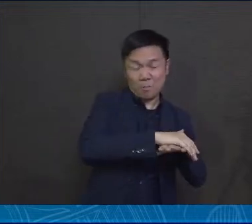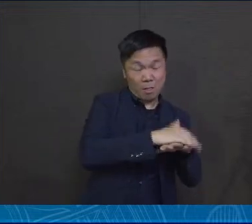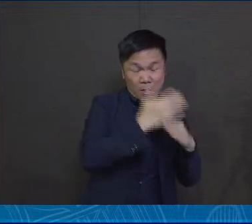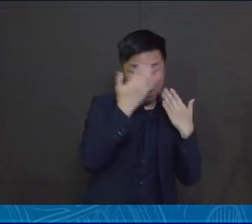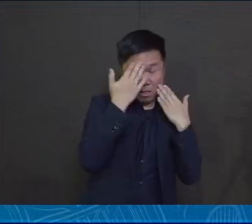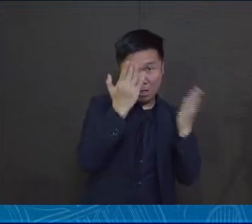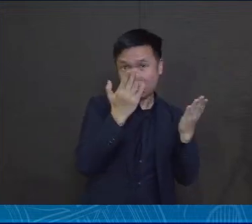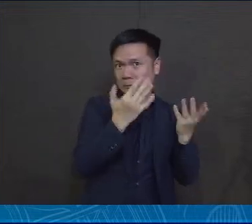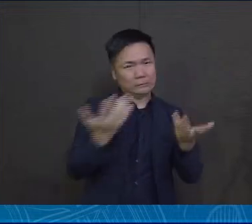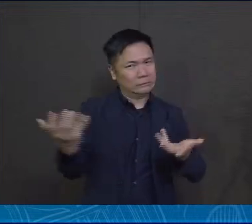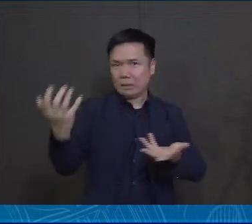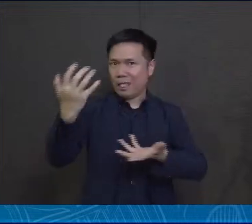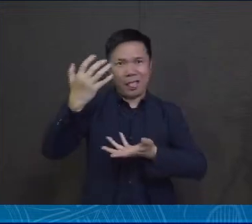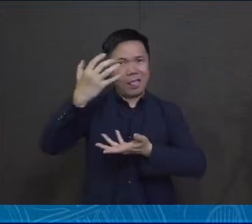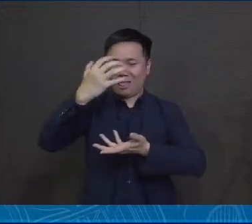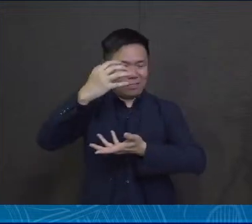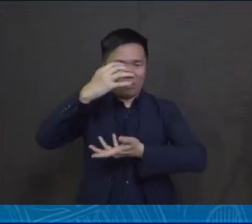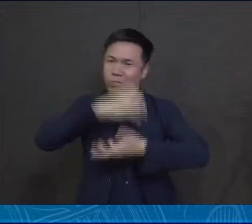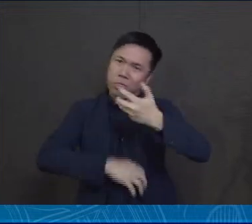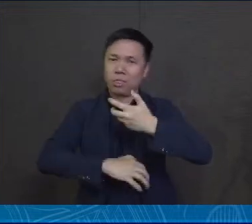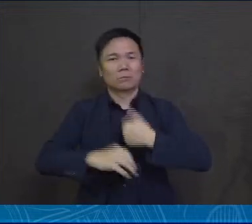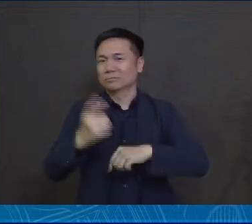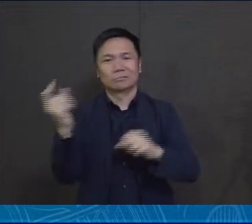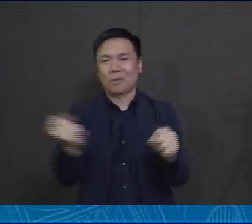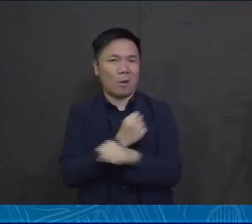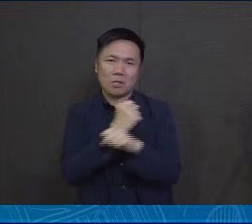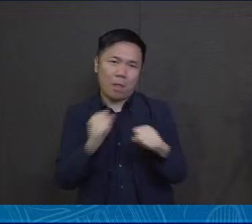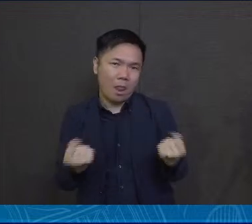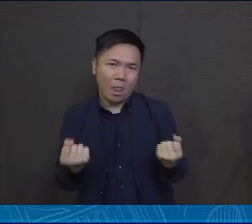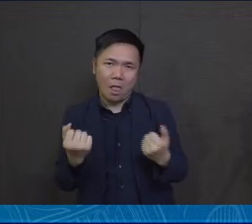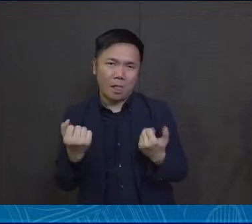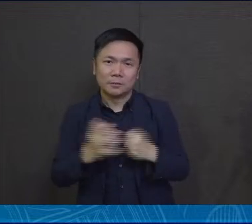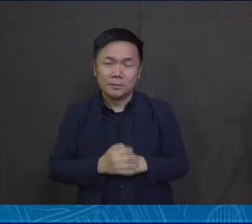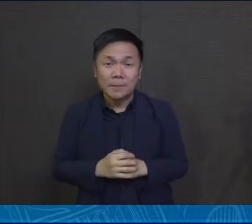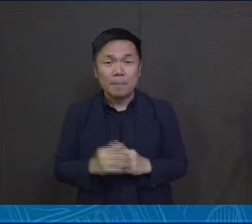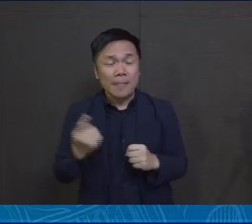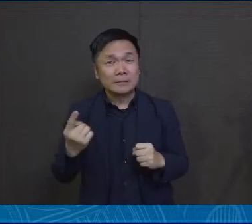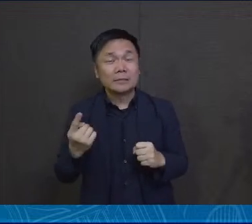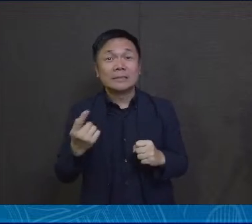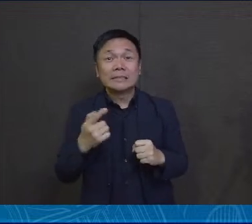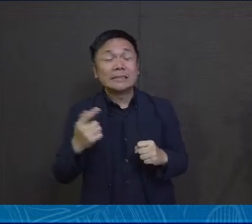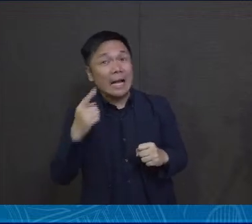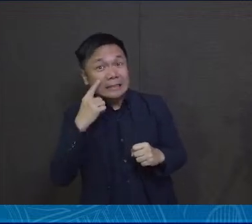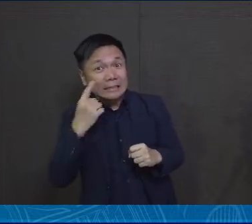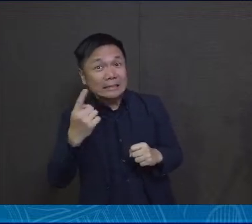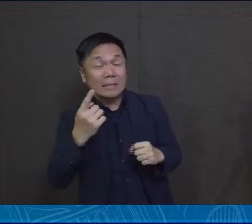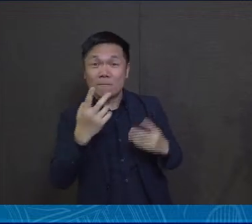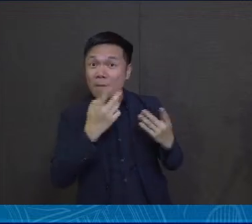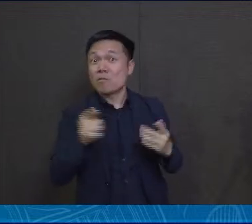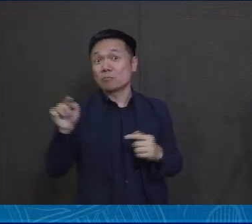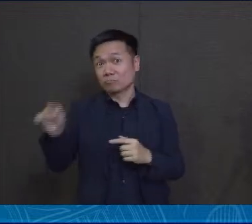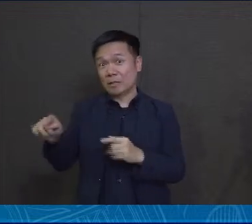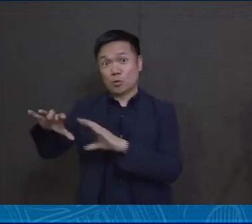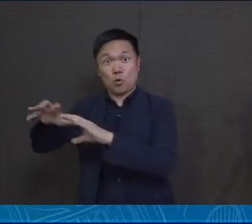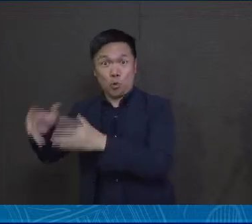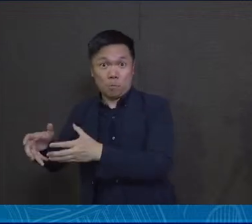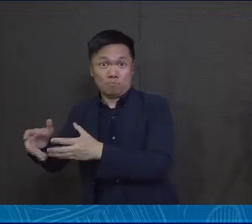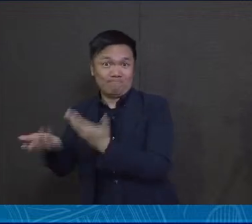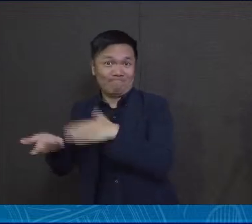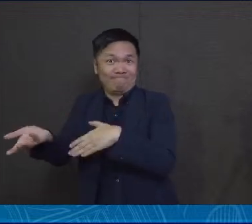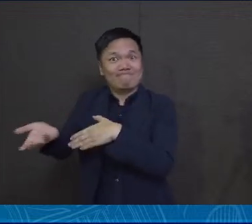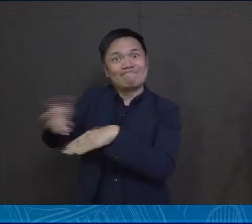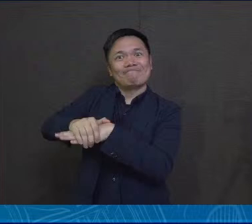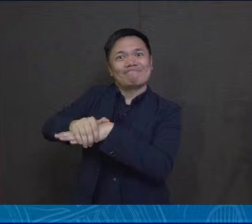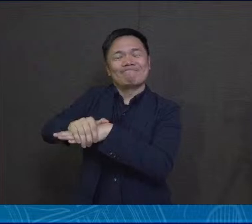from the international financial institution side. So from each standpoint, they need to have a very good,